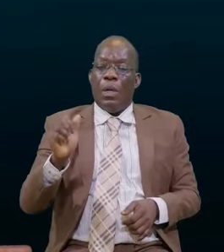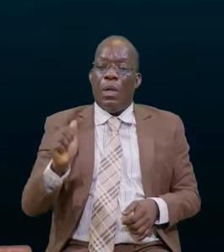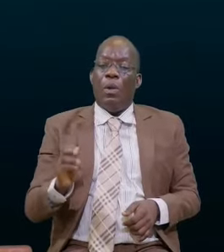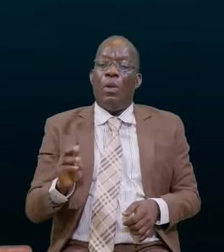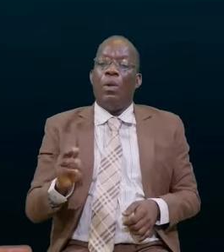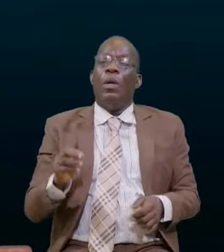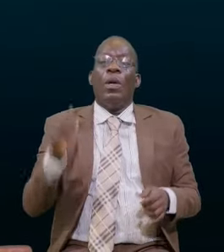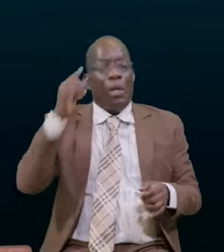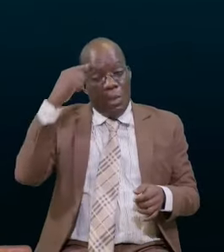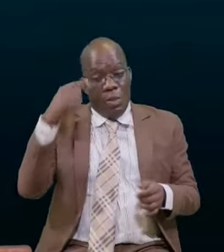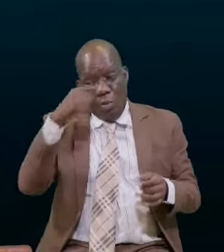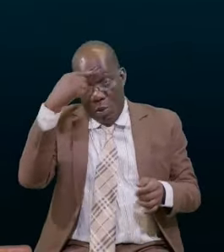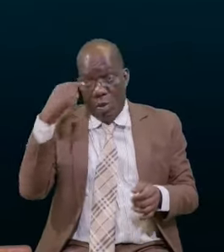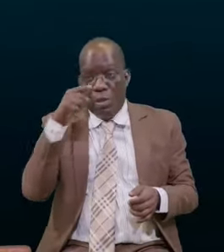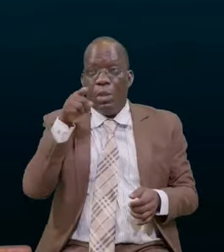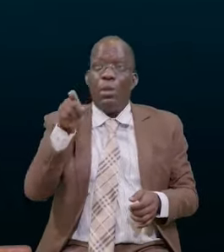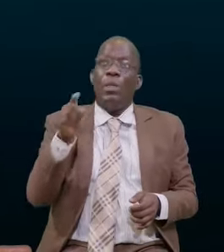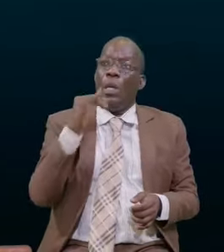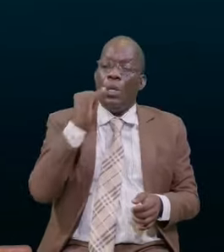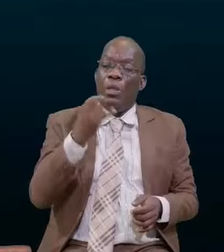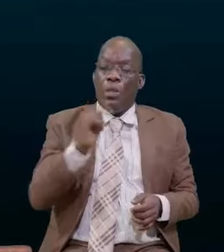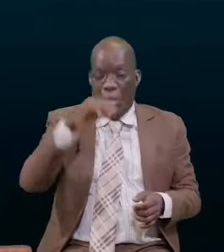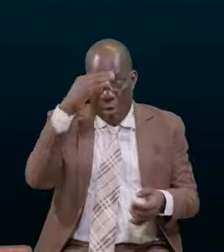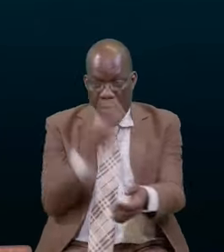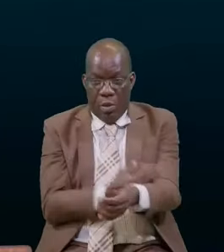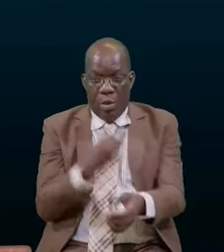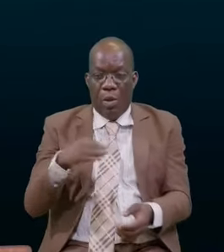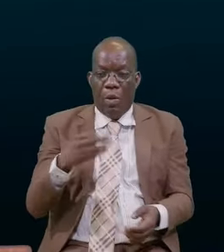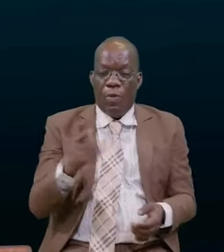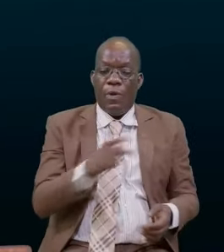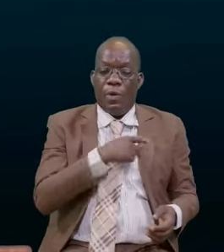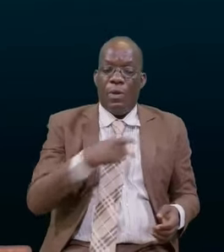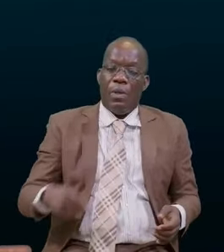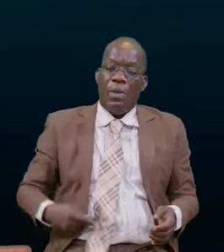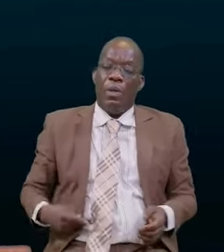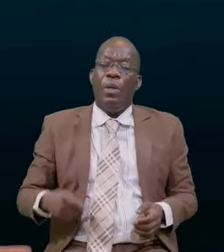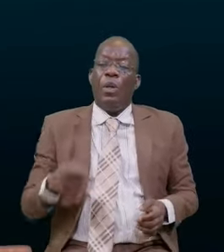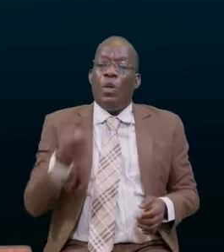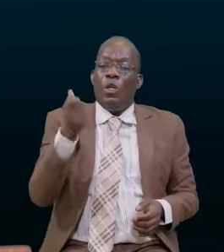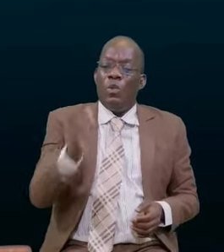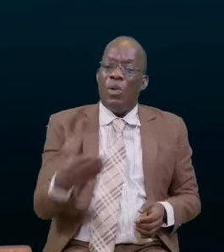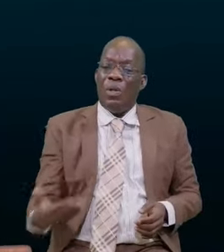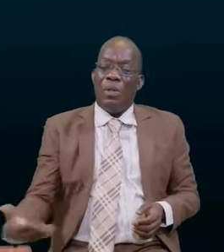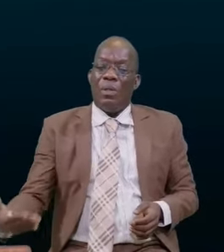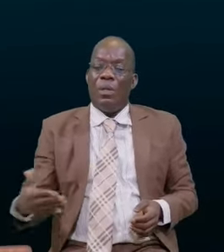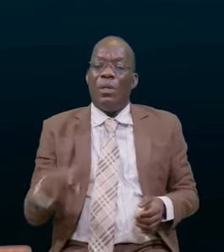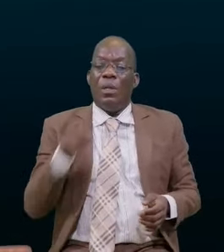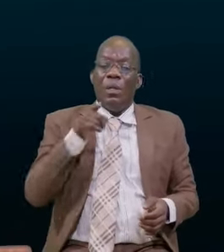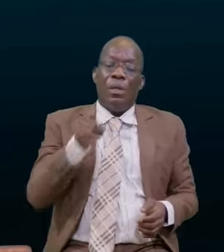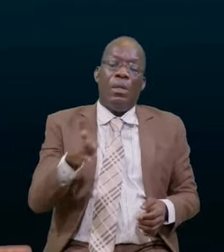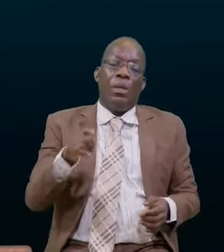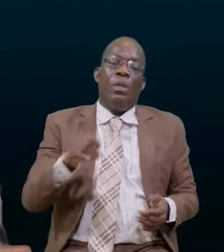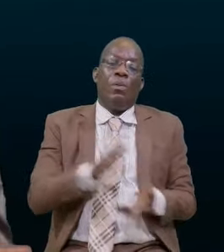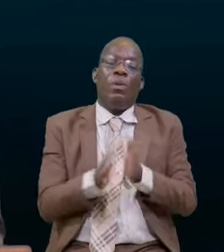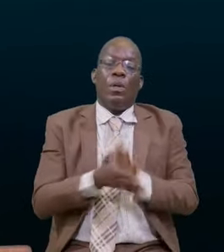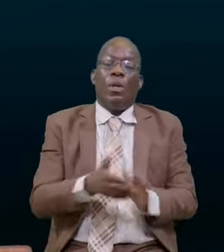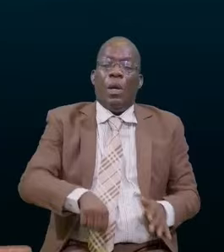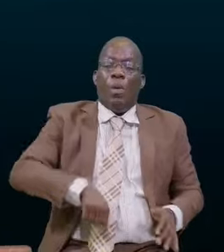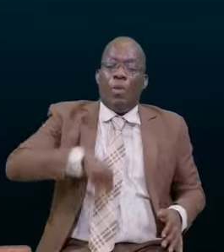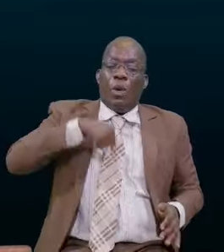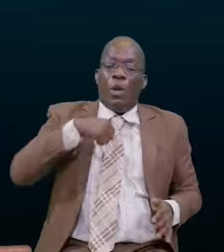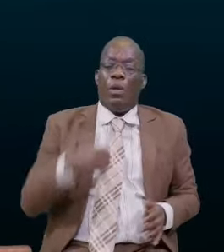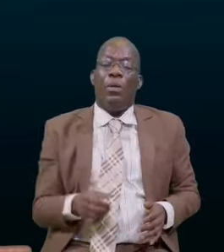Liberty for license little con self con came to his heart became proud and you know the end of abalom he